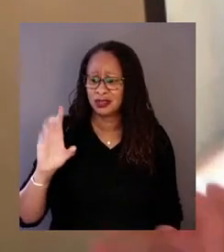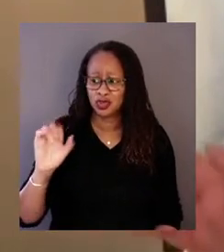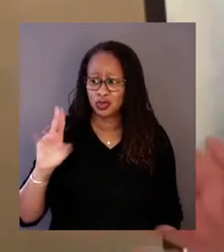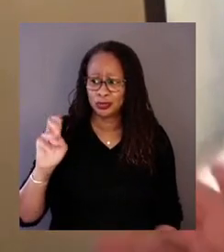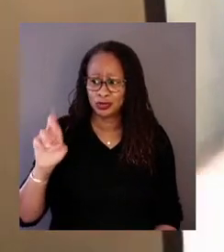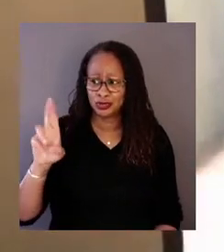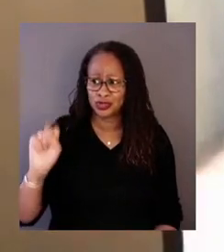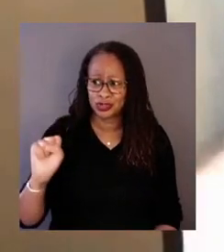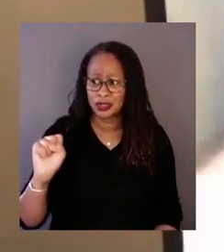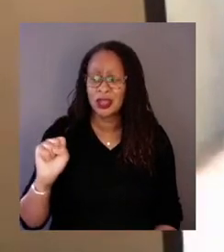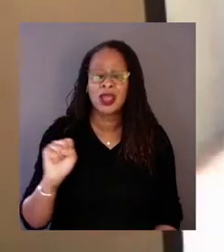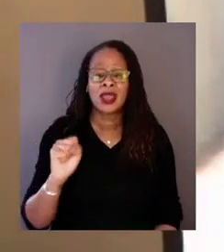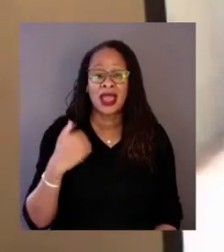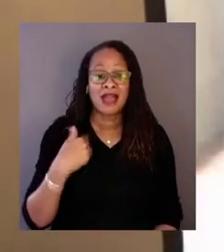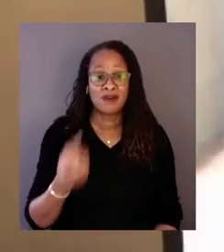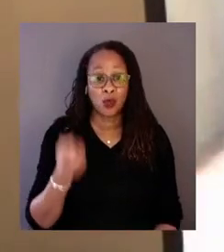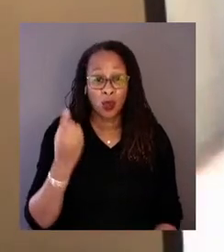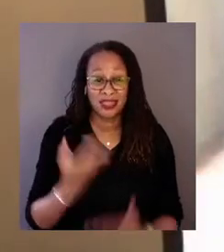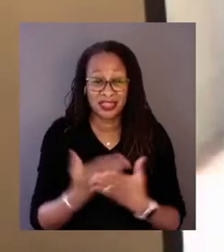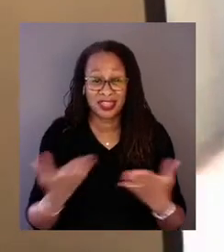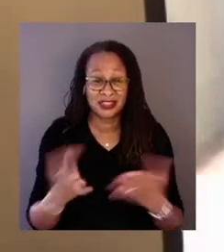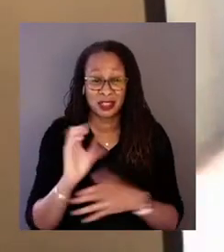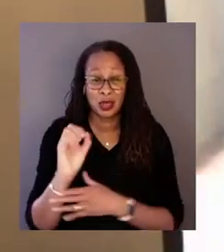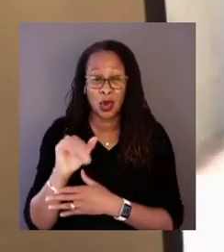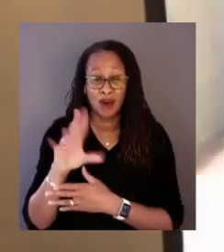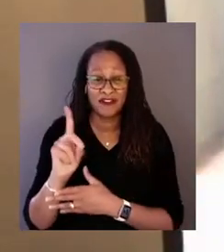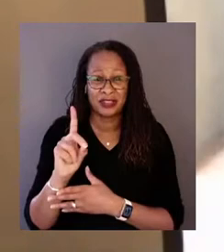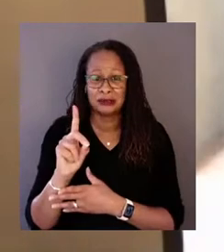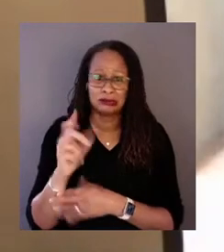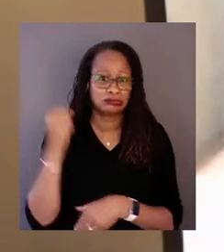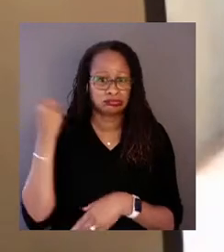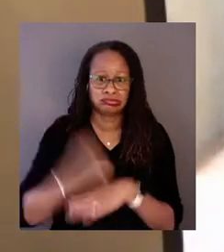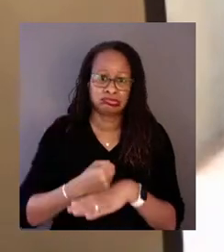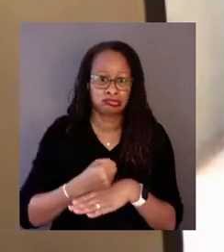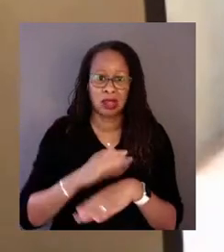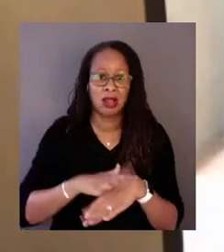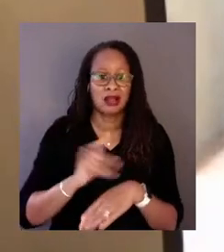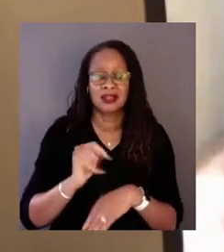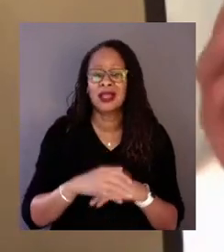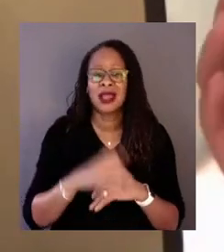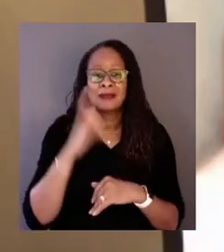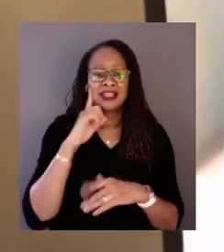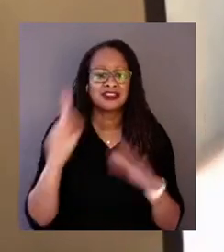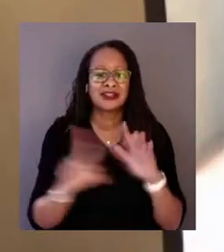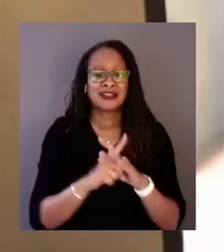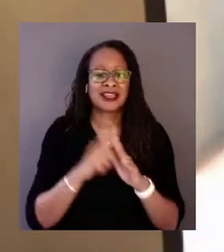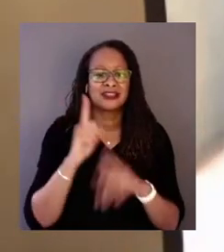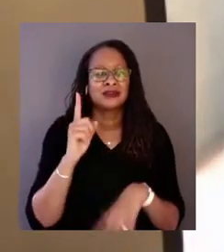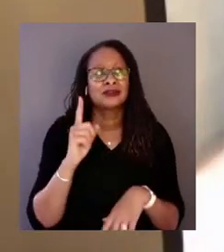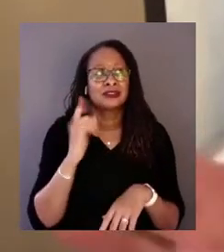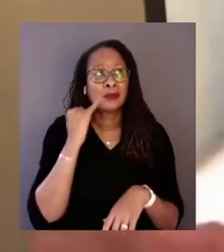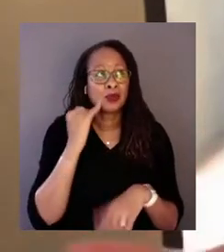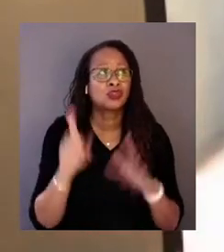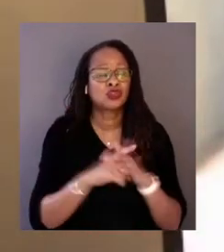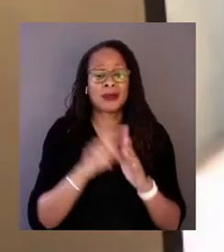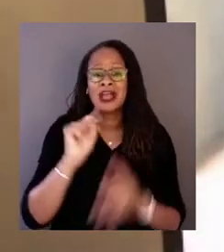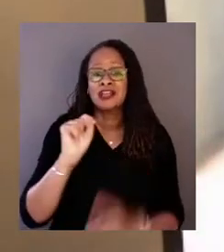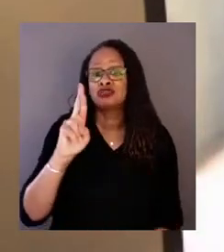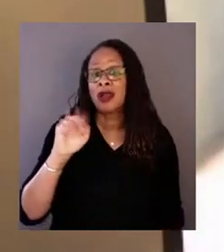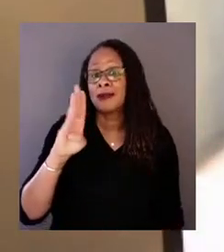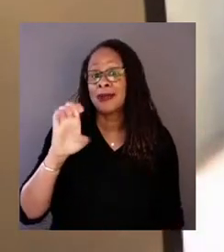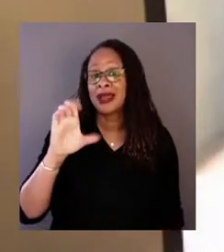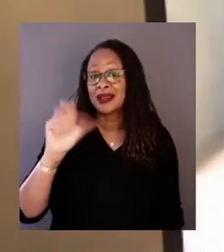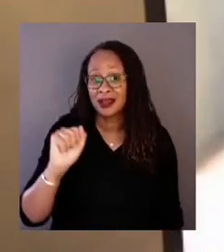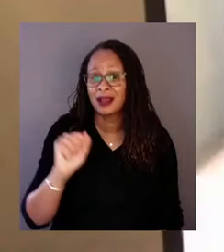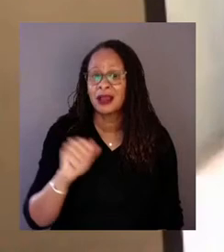things, COVID really like put a kibosh on it, because it was supposed to come out at, I think, Tribeca, then it was going to go online, but they couldn't have a life because of